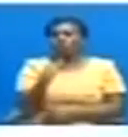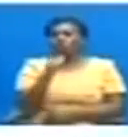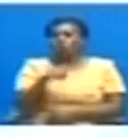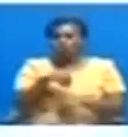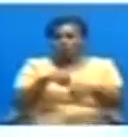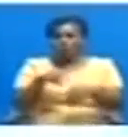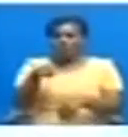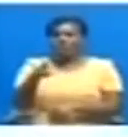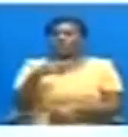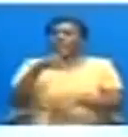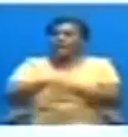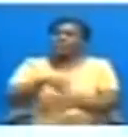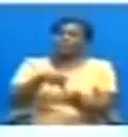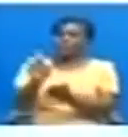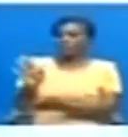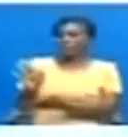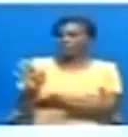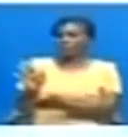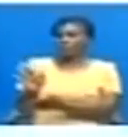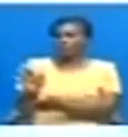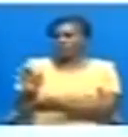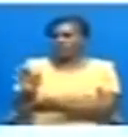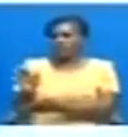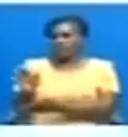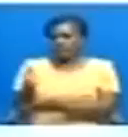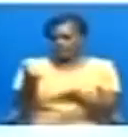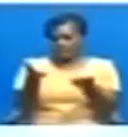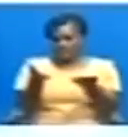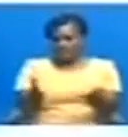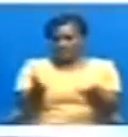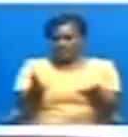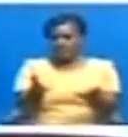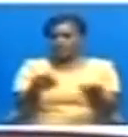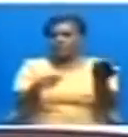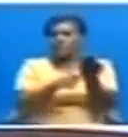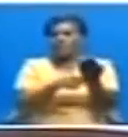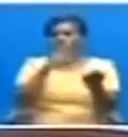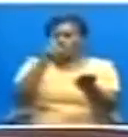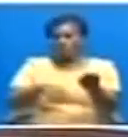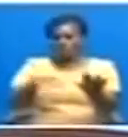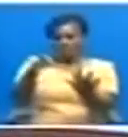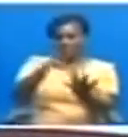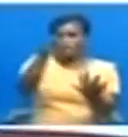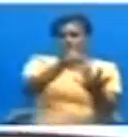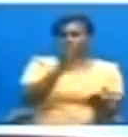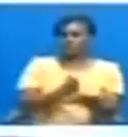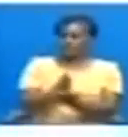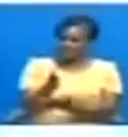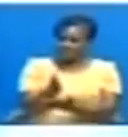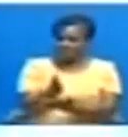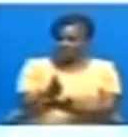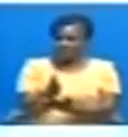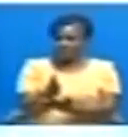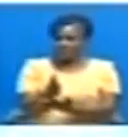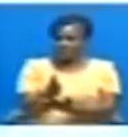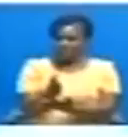nut bosses are earning their pay. Giralf Ndungu says, this is what we call selective justice. Nicodemus Osoro